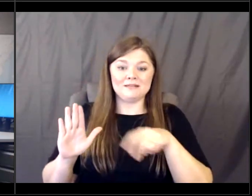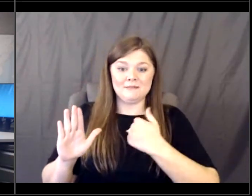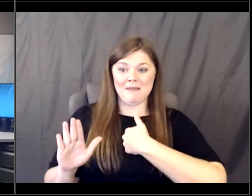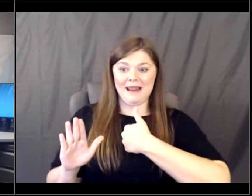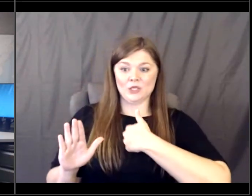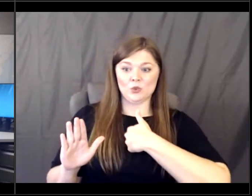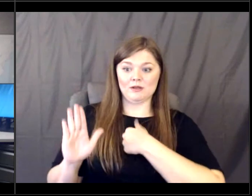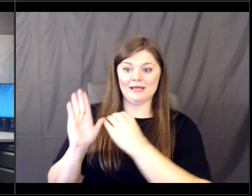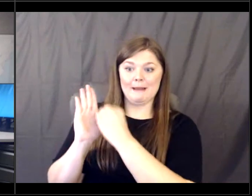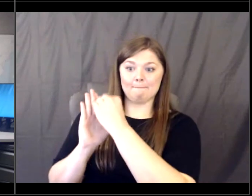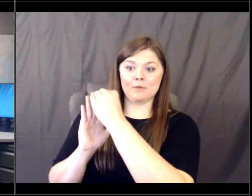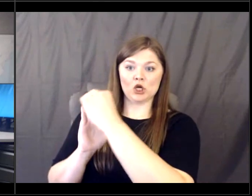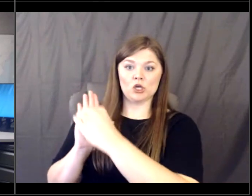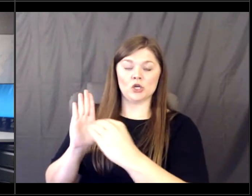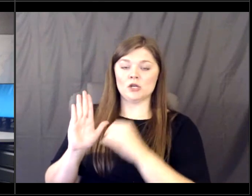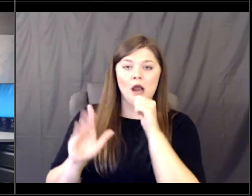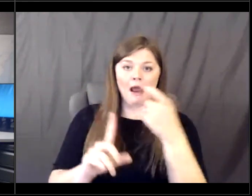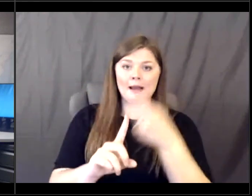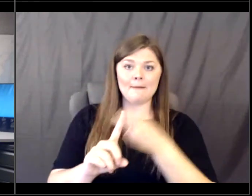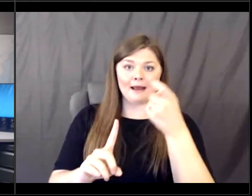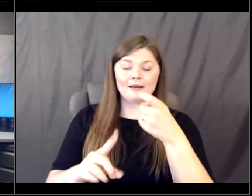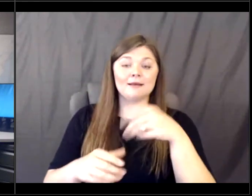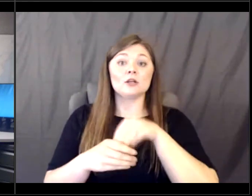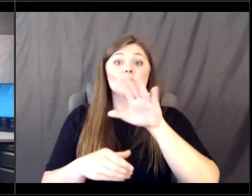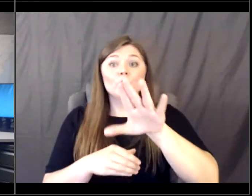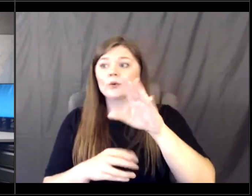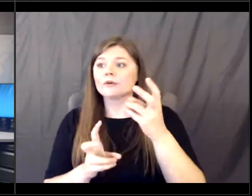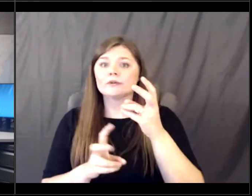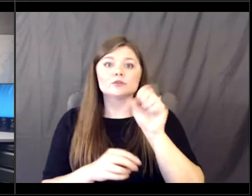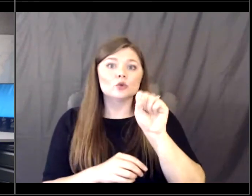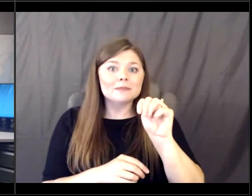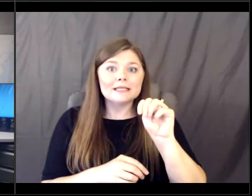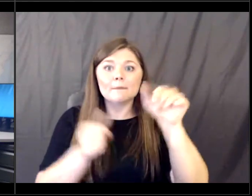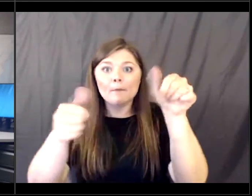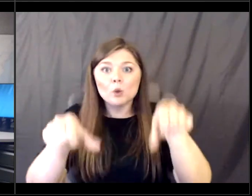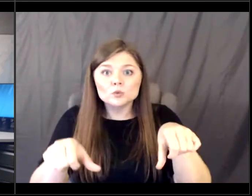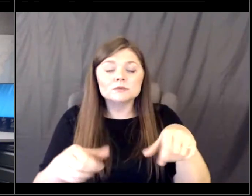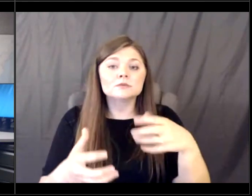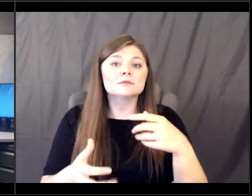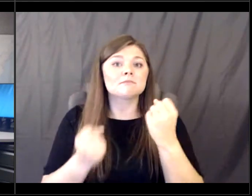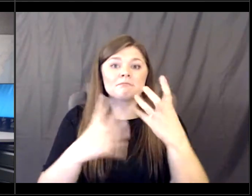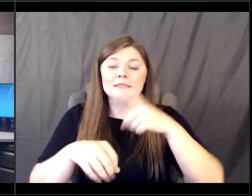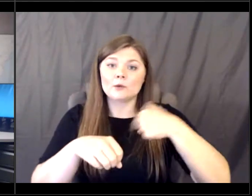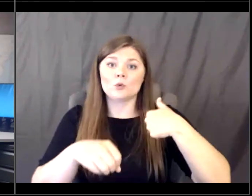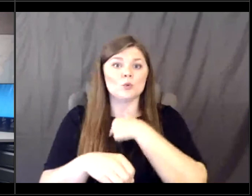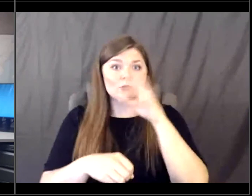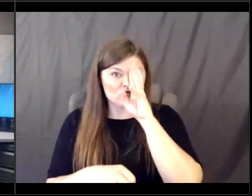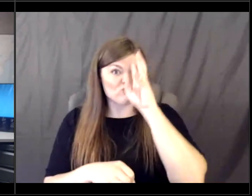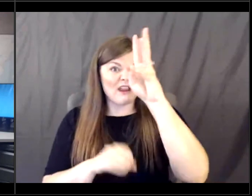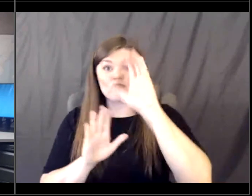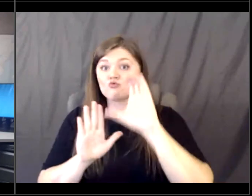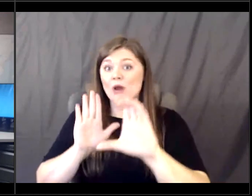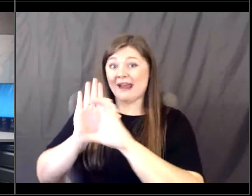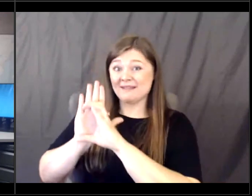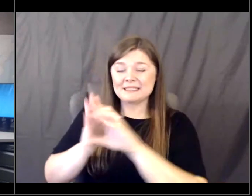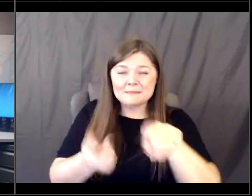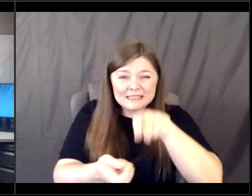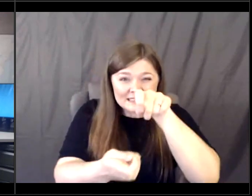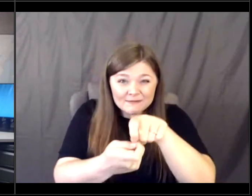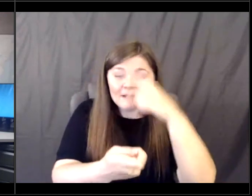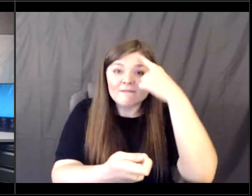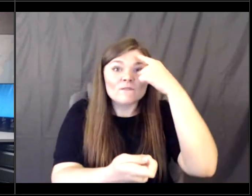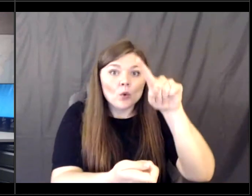input into your social media post. And there's a lot of times where we've created graphics specifically for a subpopulation, say for instance the